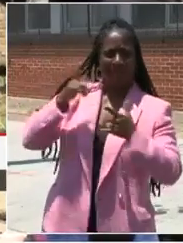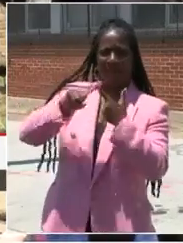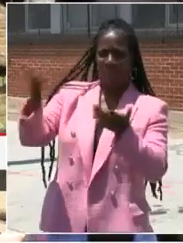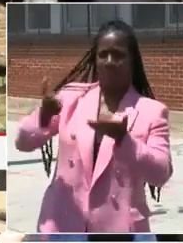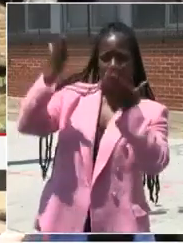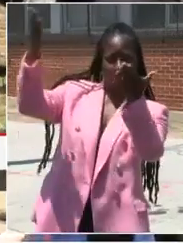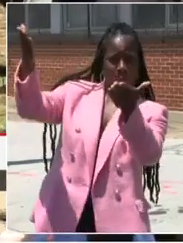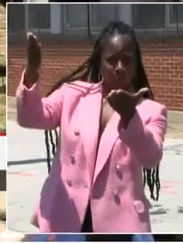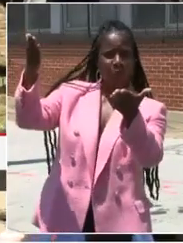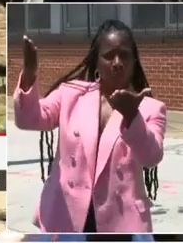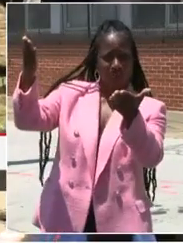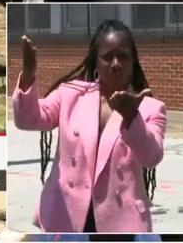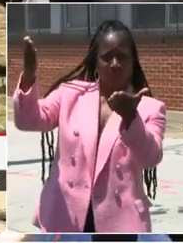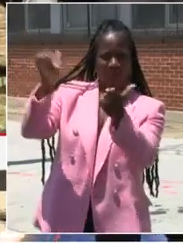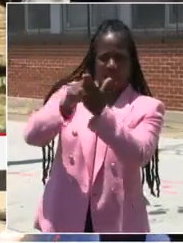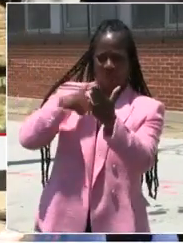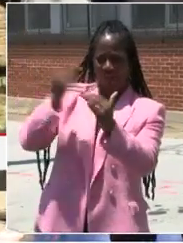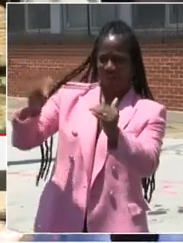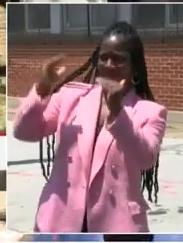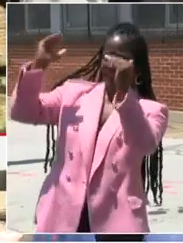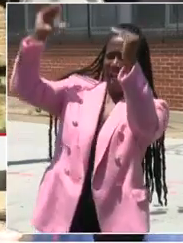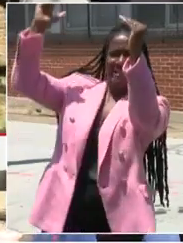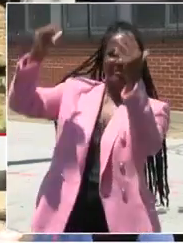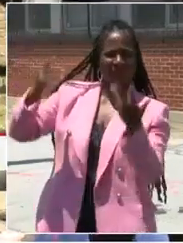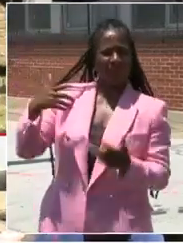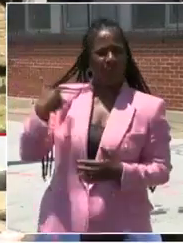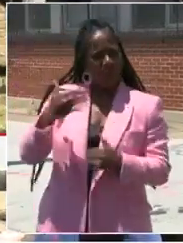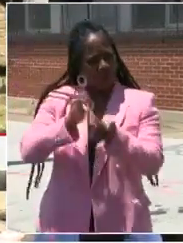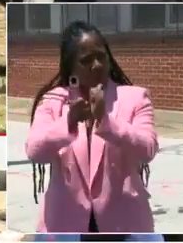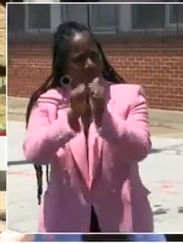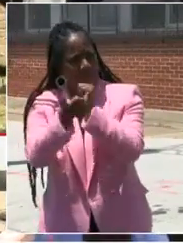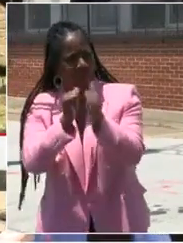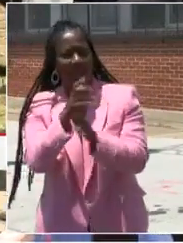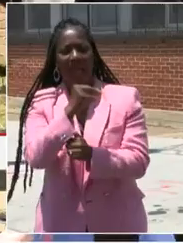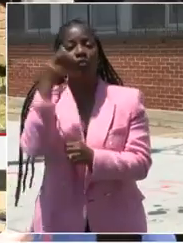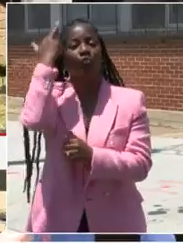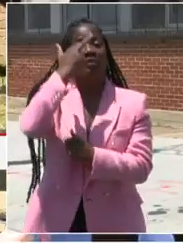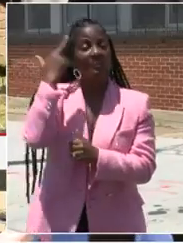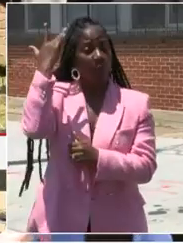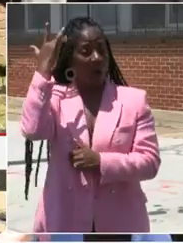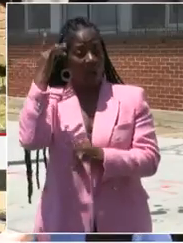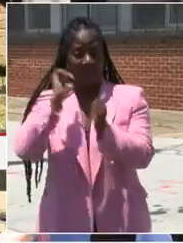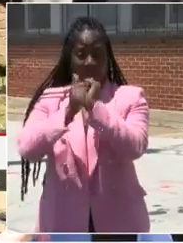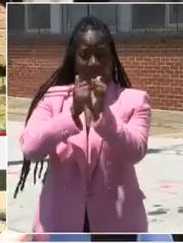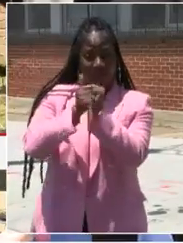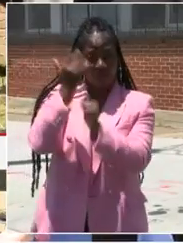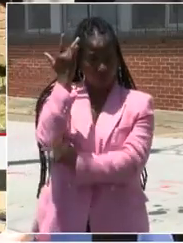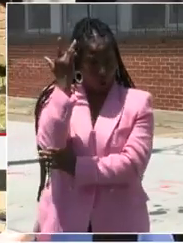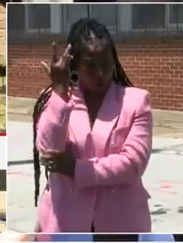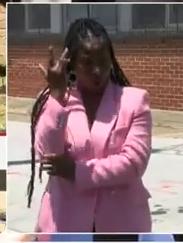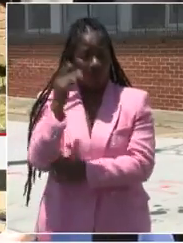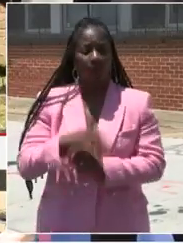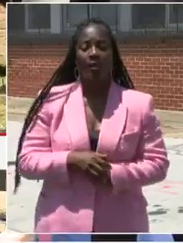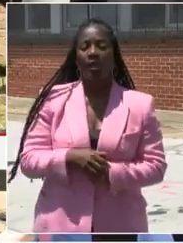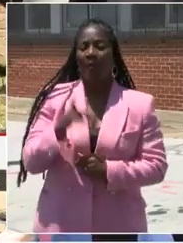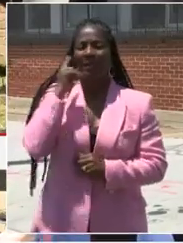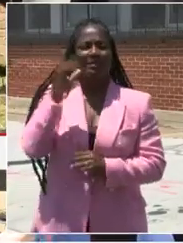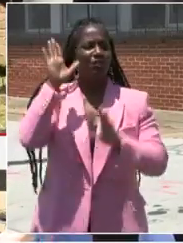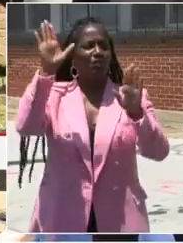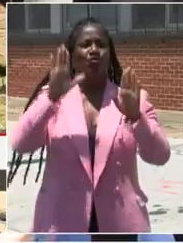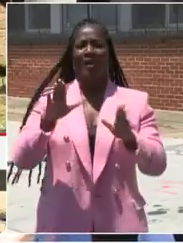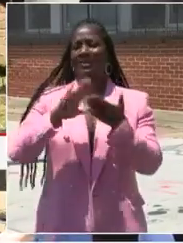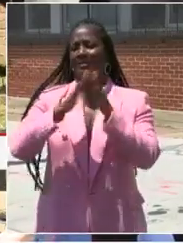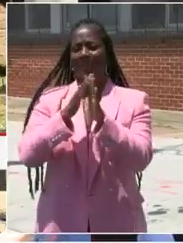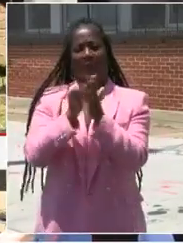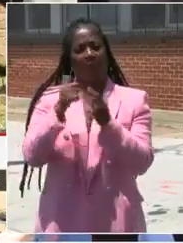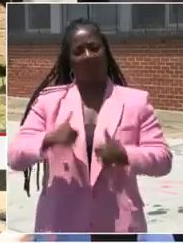proposal that we advanced. It is competitive, and the reason it's competitive is because of the great city